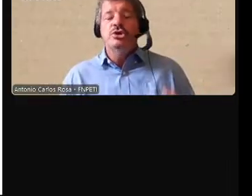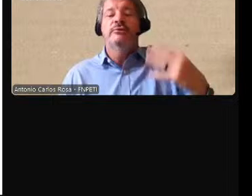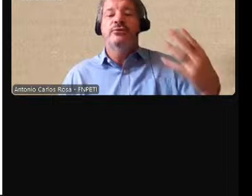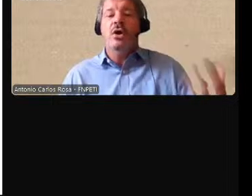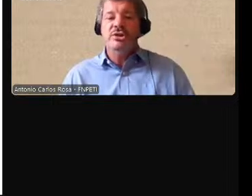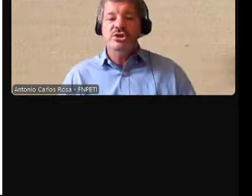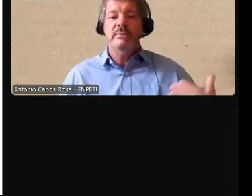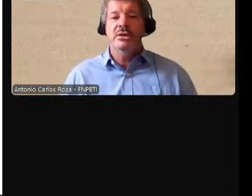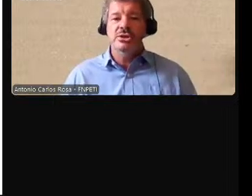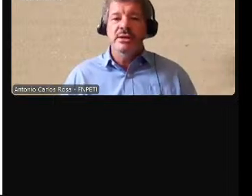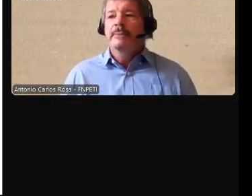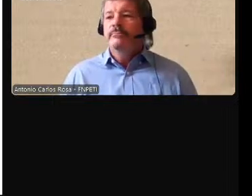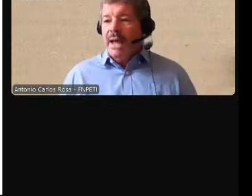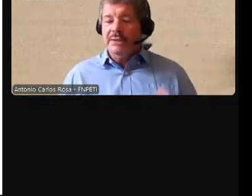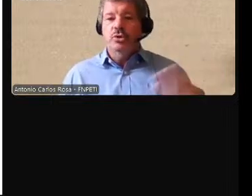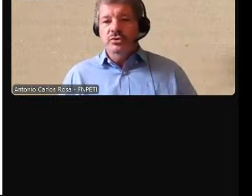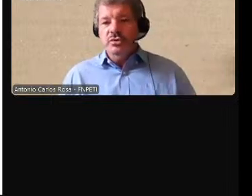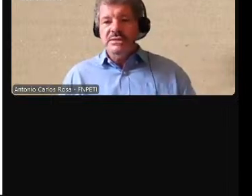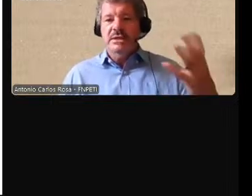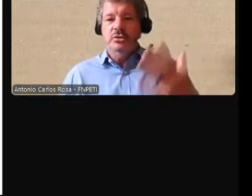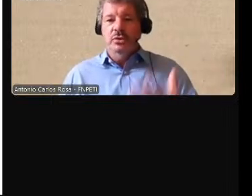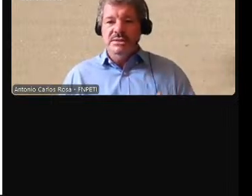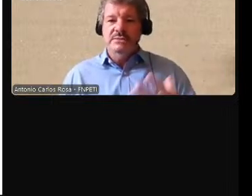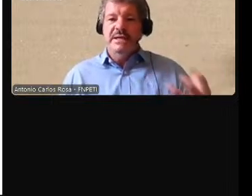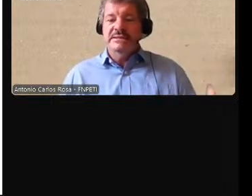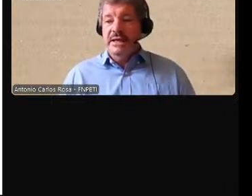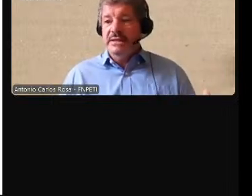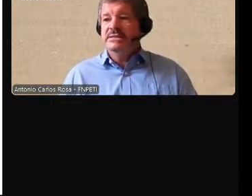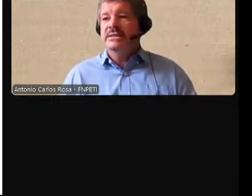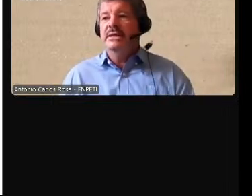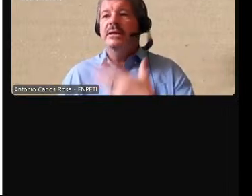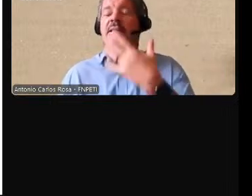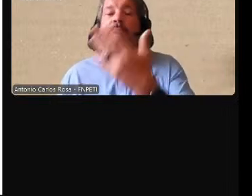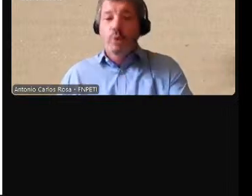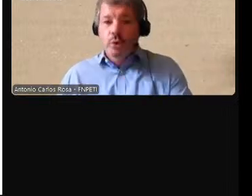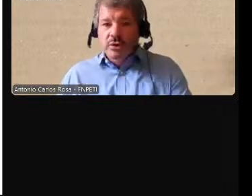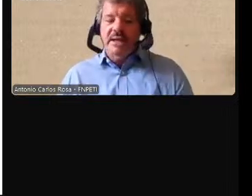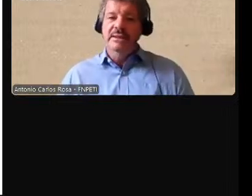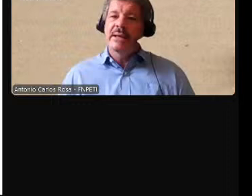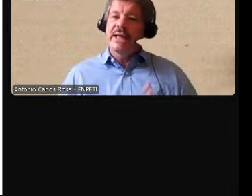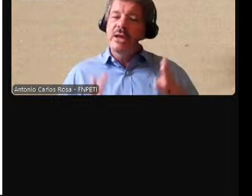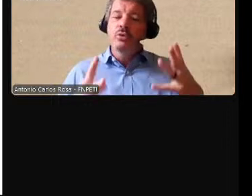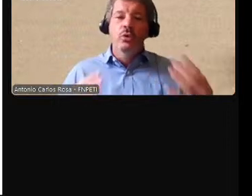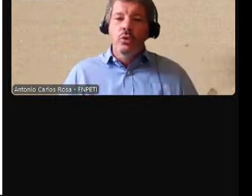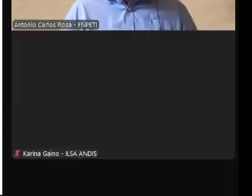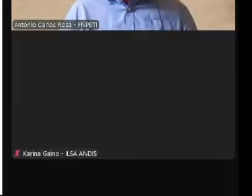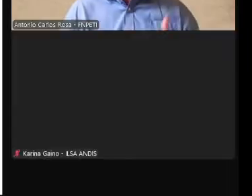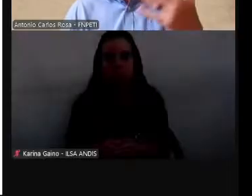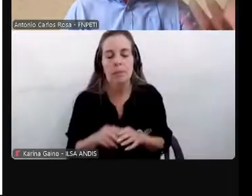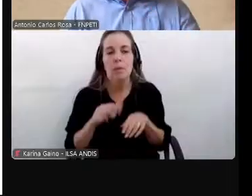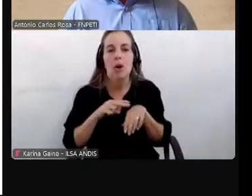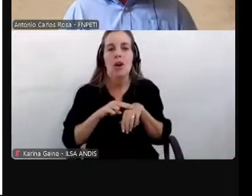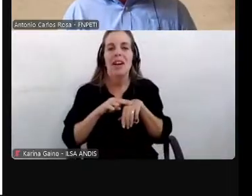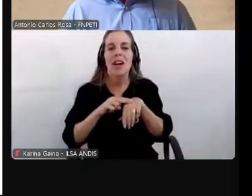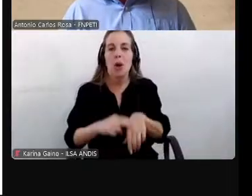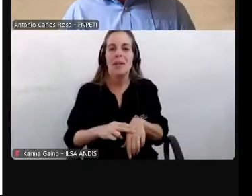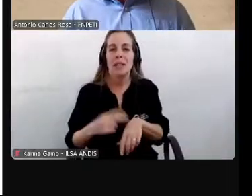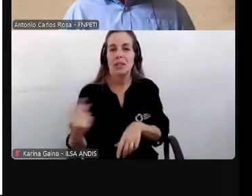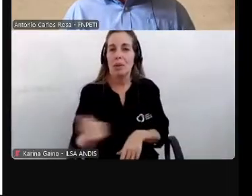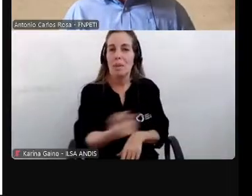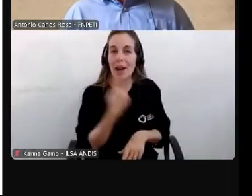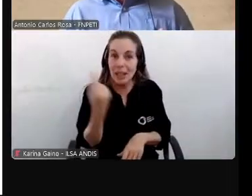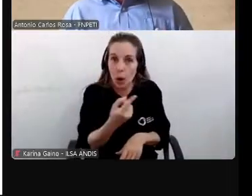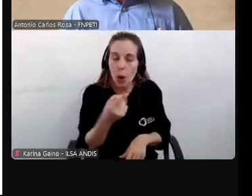in Brazil. It's a very large database, and I suggest